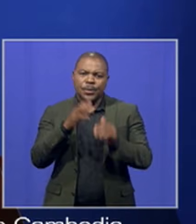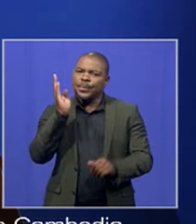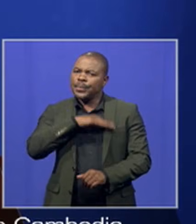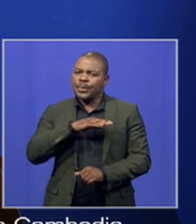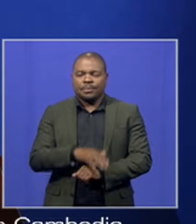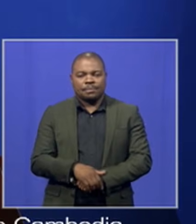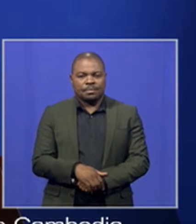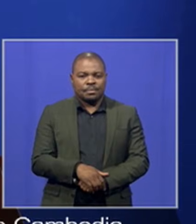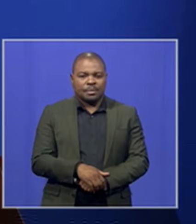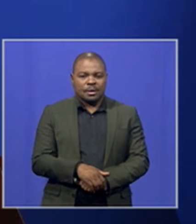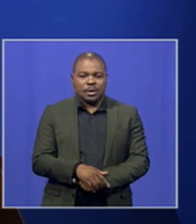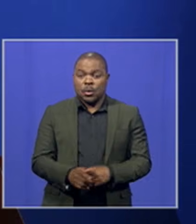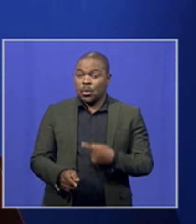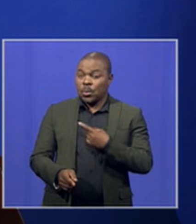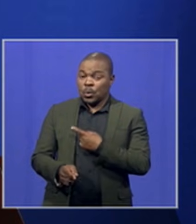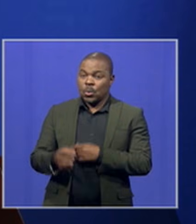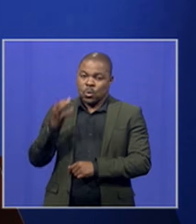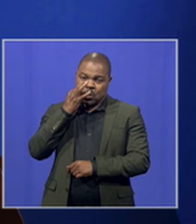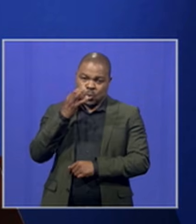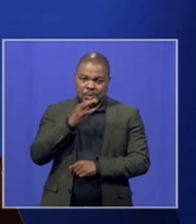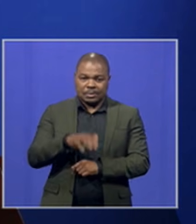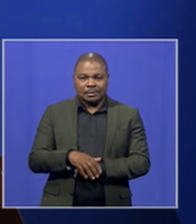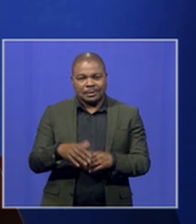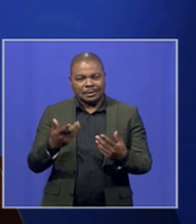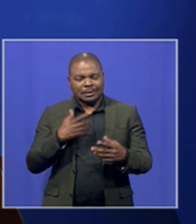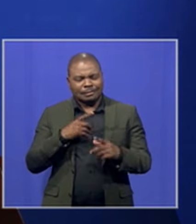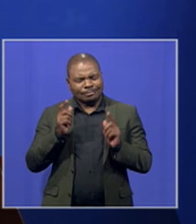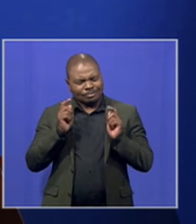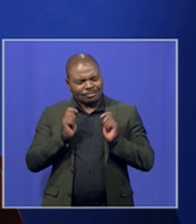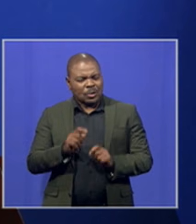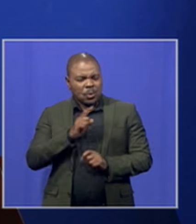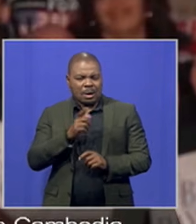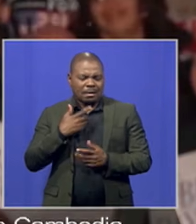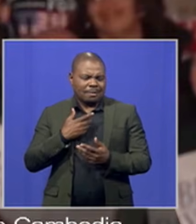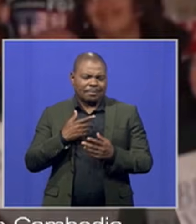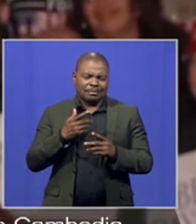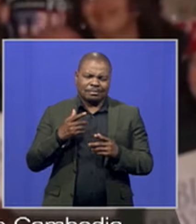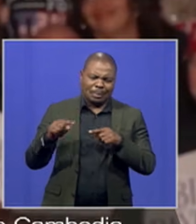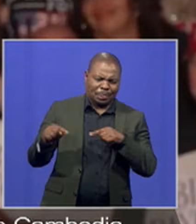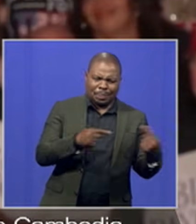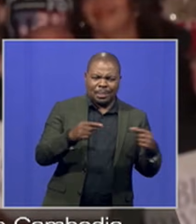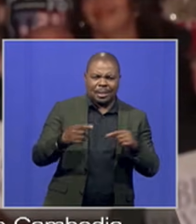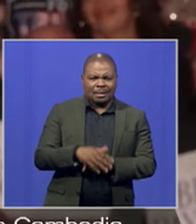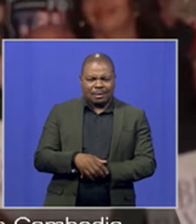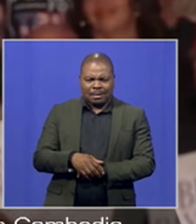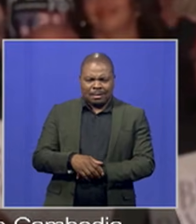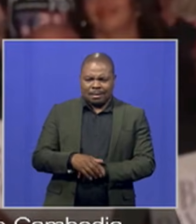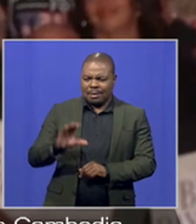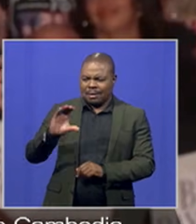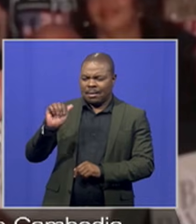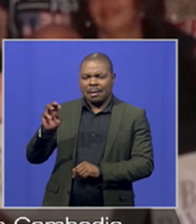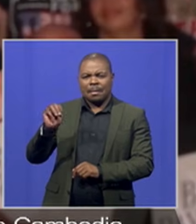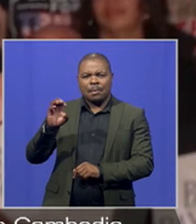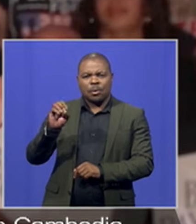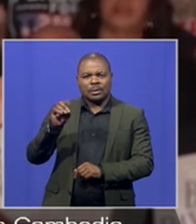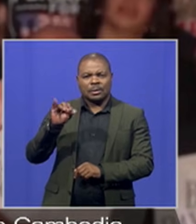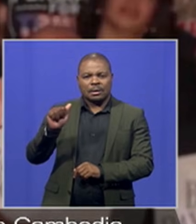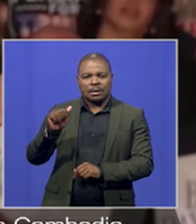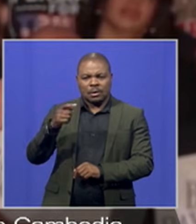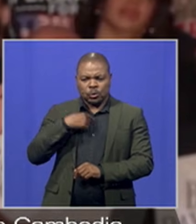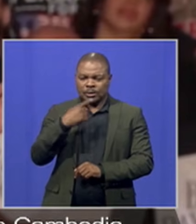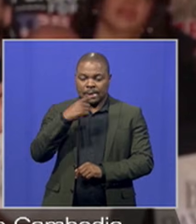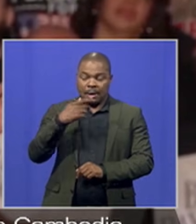She says it is Thailand provoking this conflict, not Cambodia. Who else could say, I'm going to make a phone call